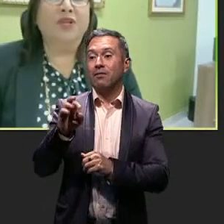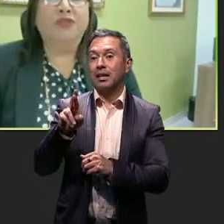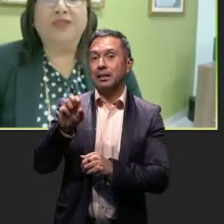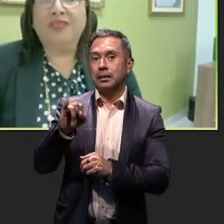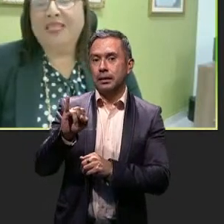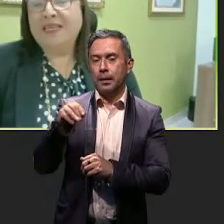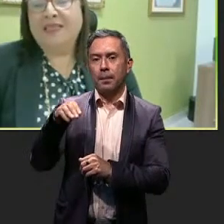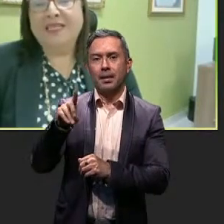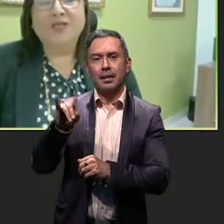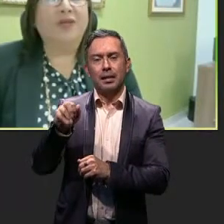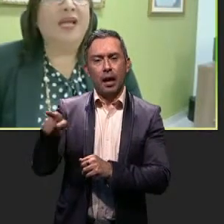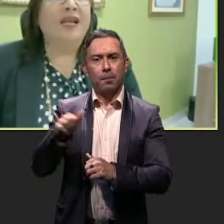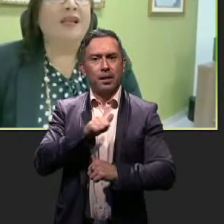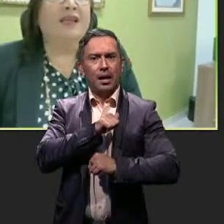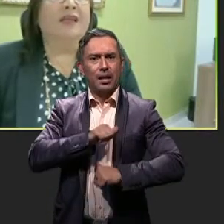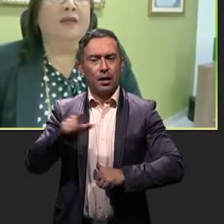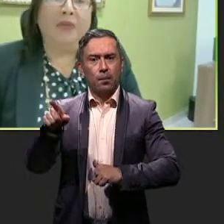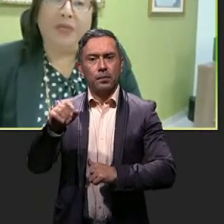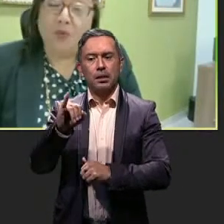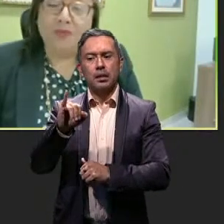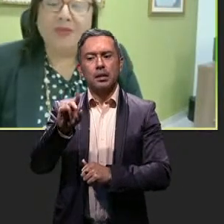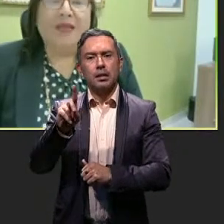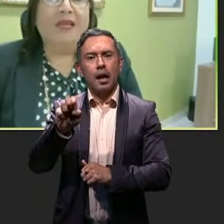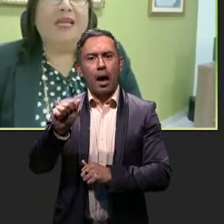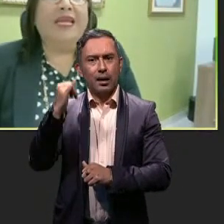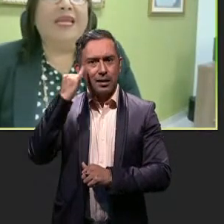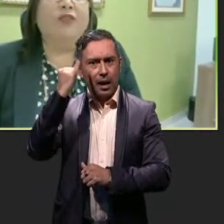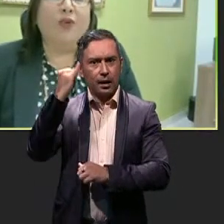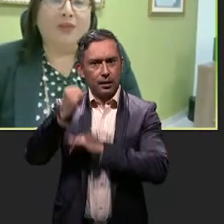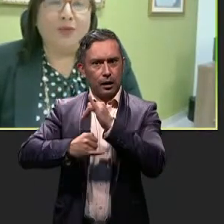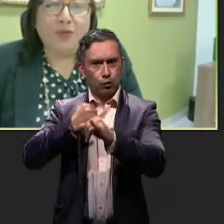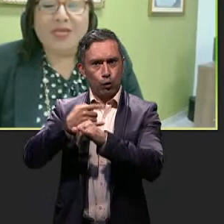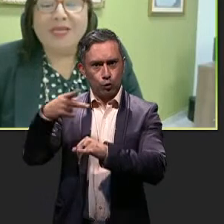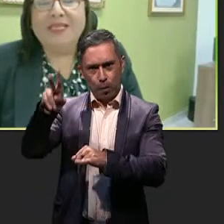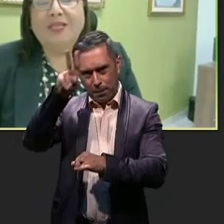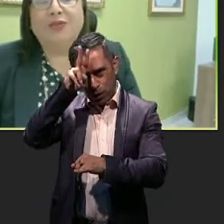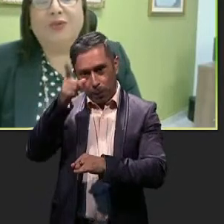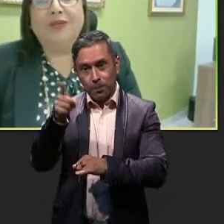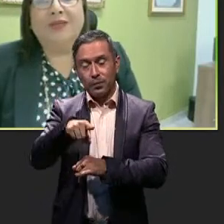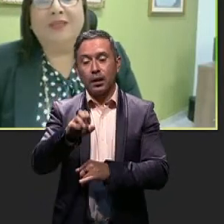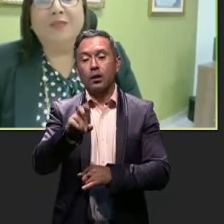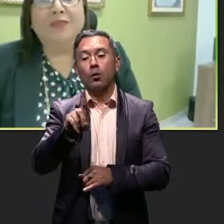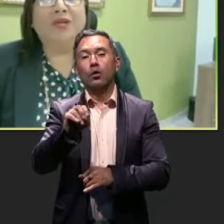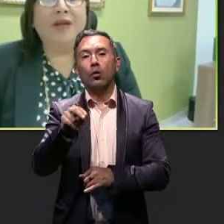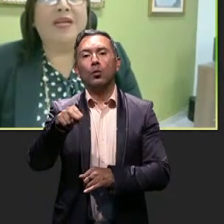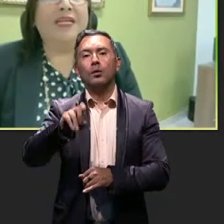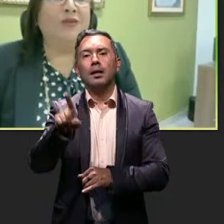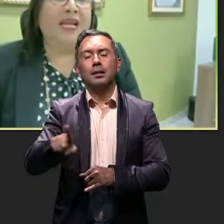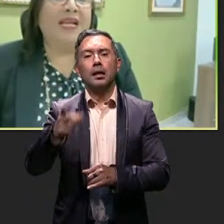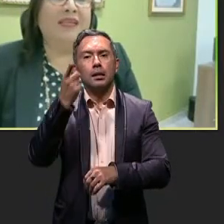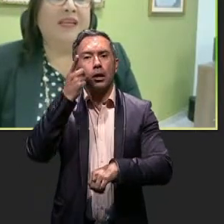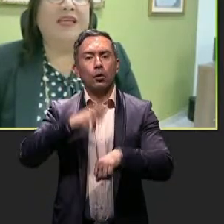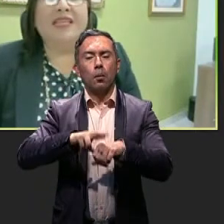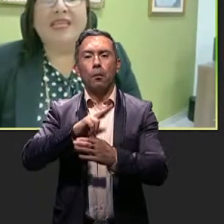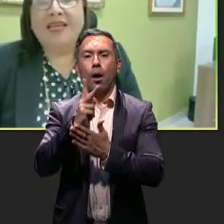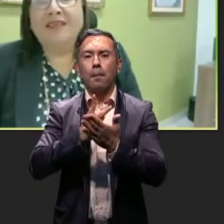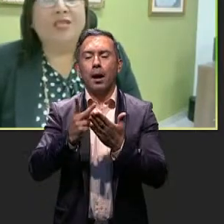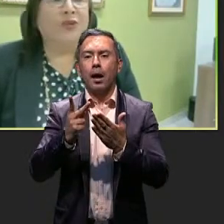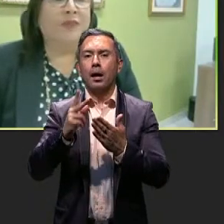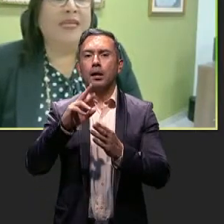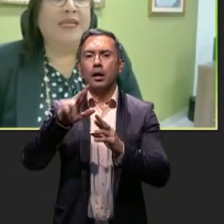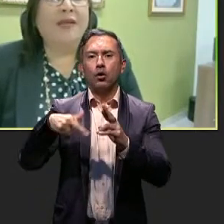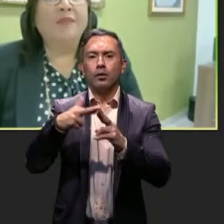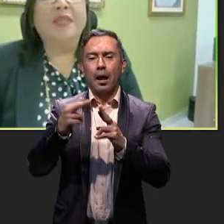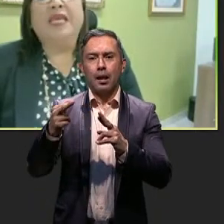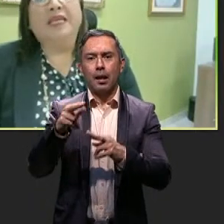the participation of Mr. Percy Medina, Program Manager of International ID in Peru, Eduardo